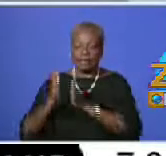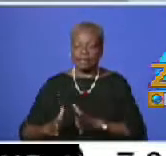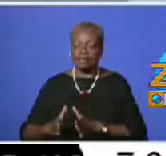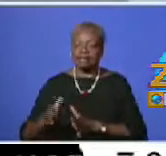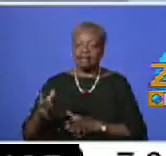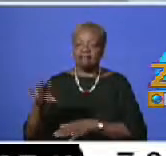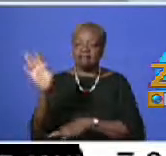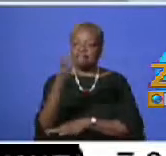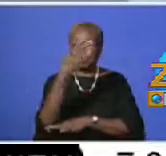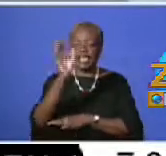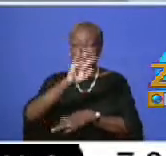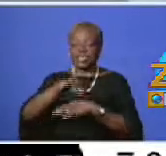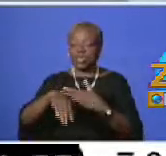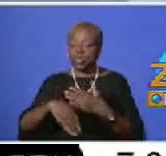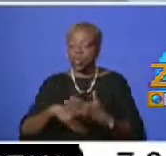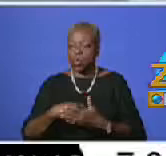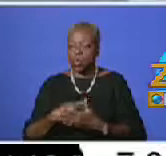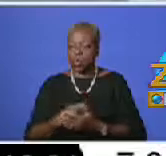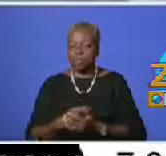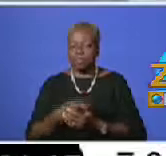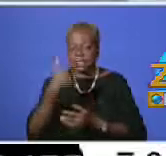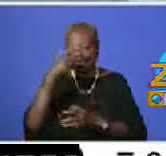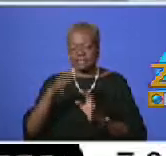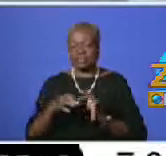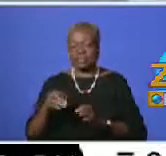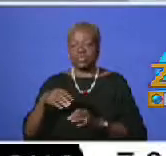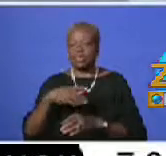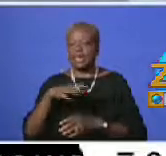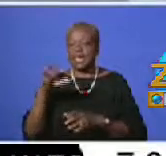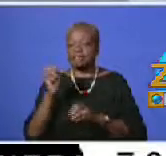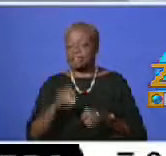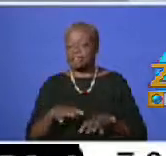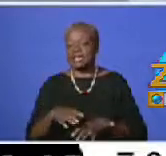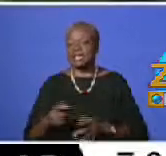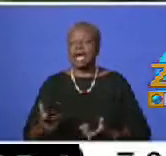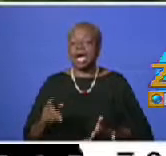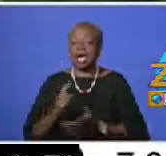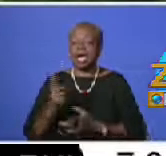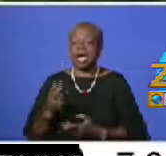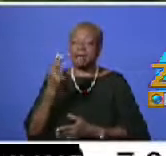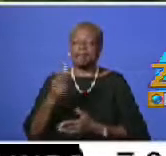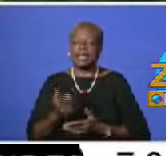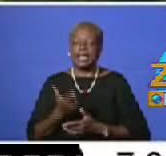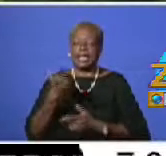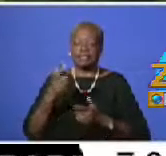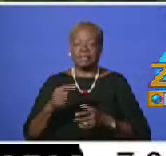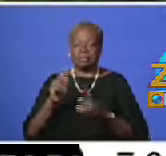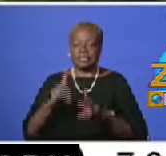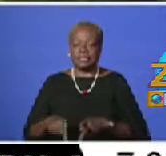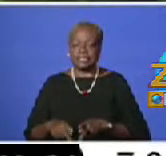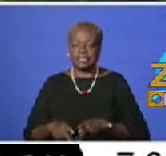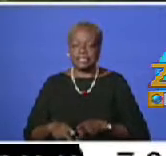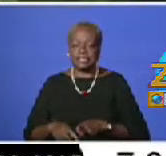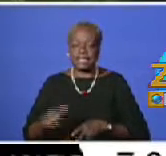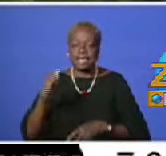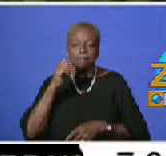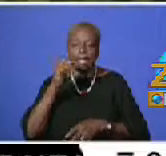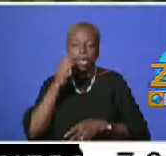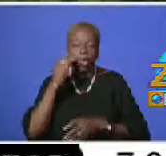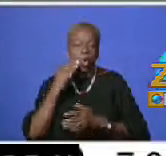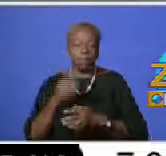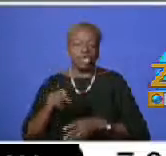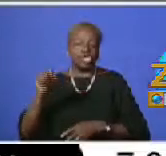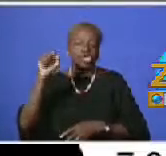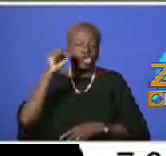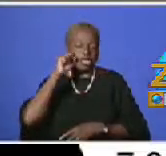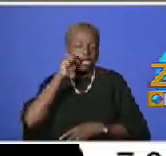they've lost, left behind, and to uplift the many back home. Among those hitting the streets, hurricane survivor Shamel Larota,